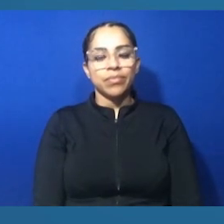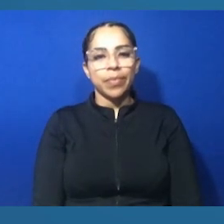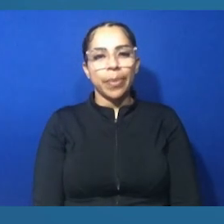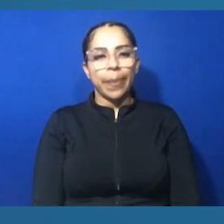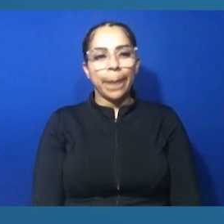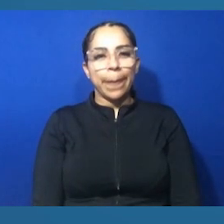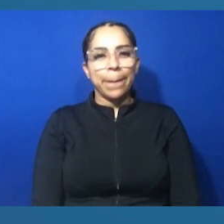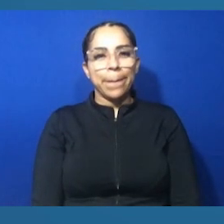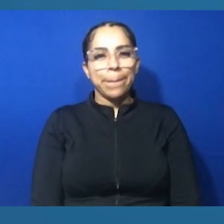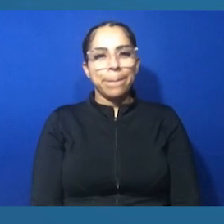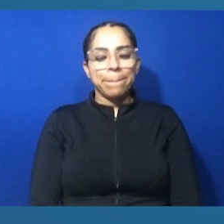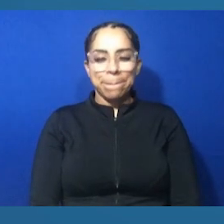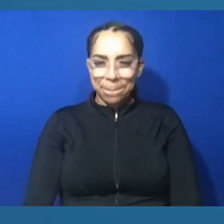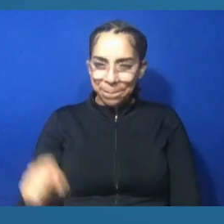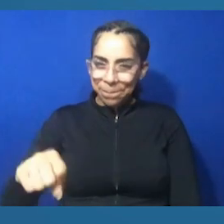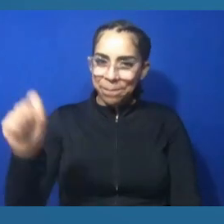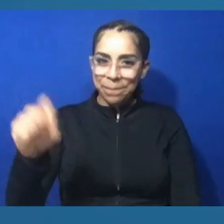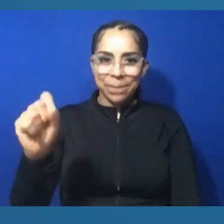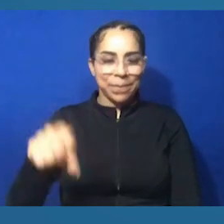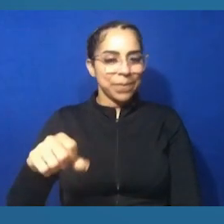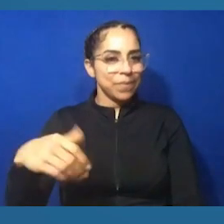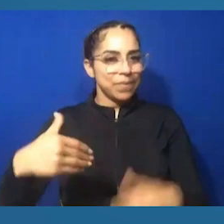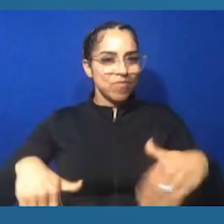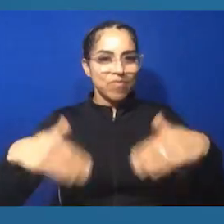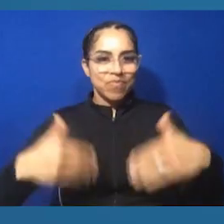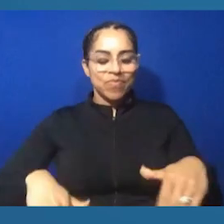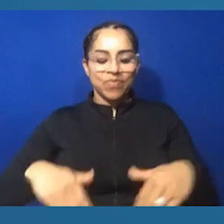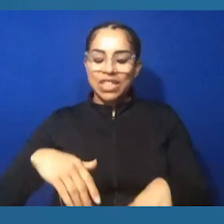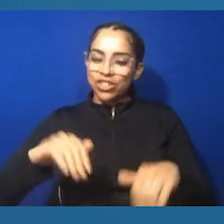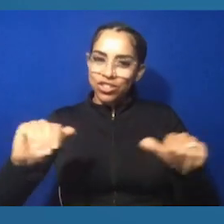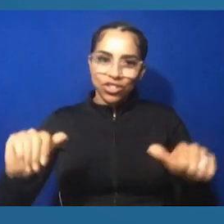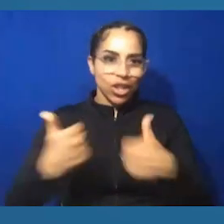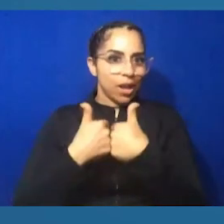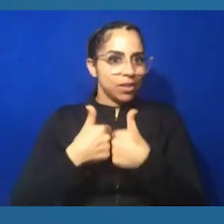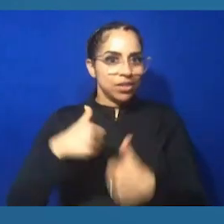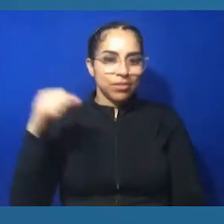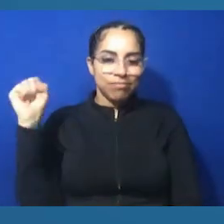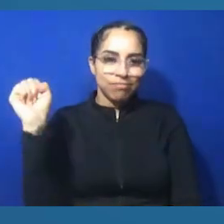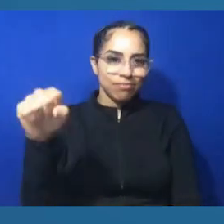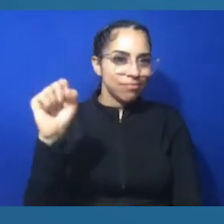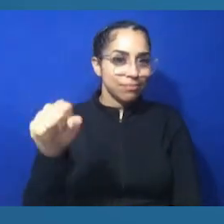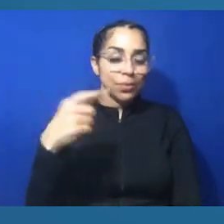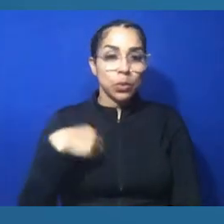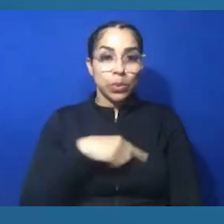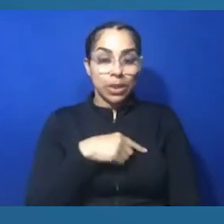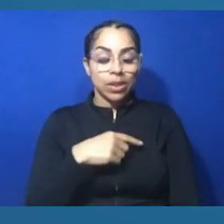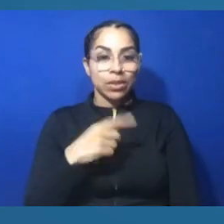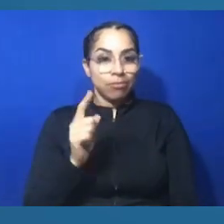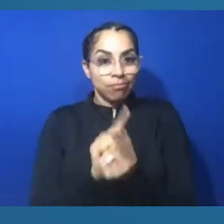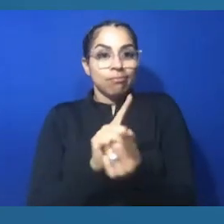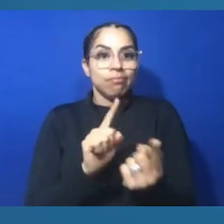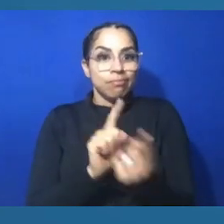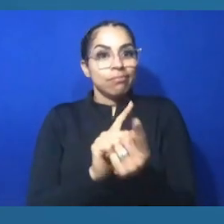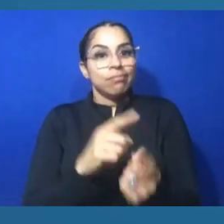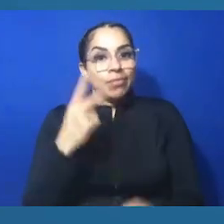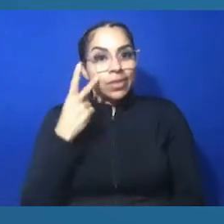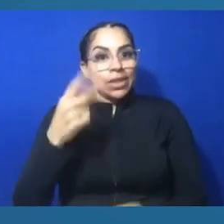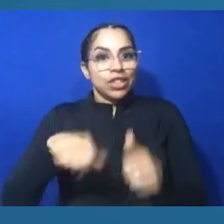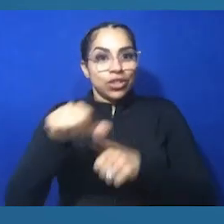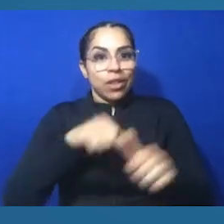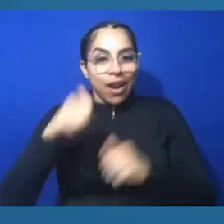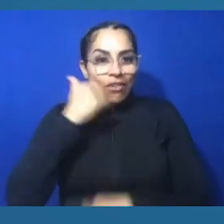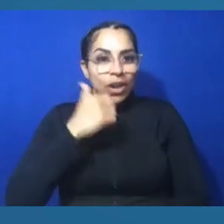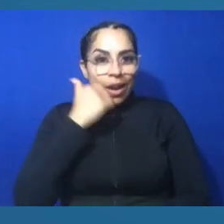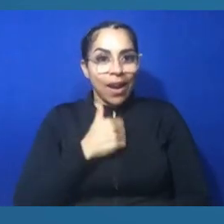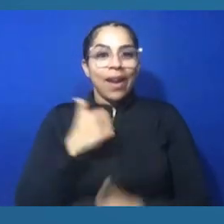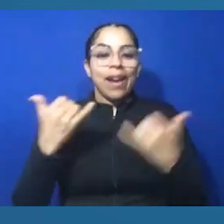Yes, that was quite a challenge for us to do this. We were seeing each other every day. So I've seen the five of us together now